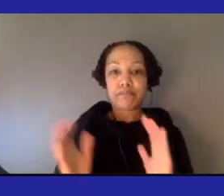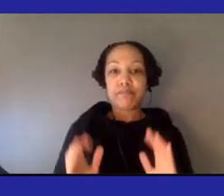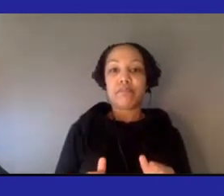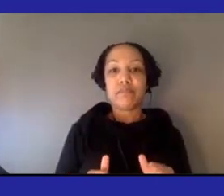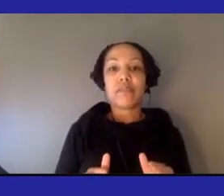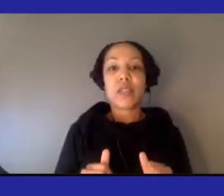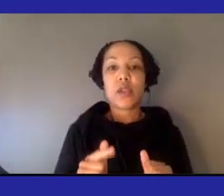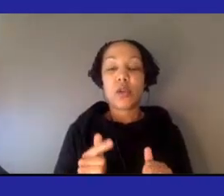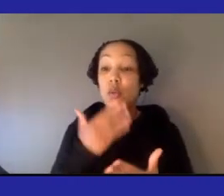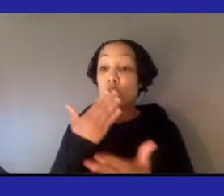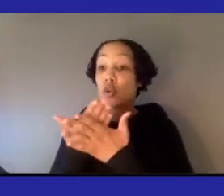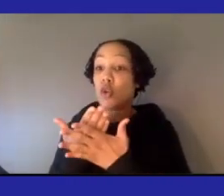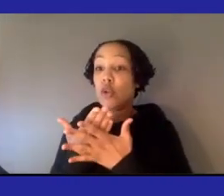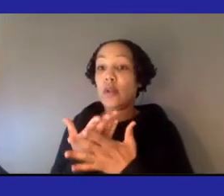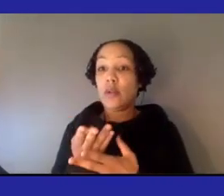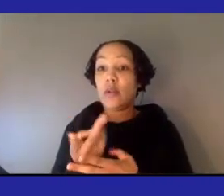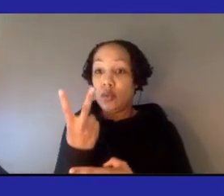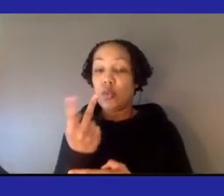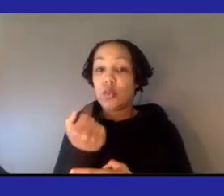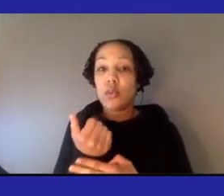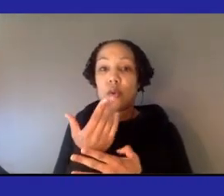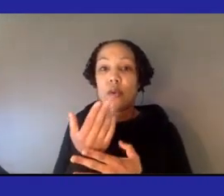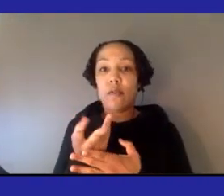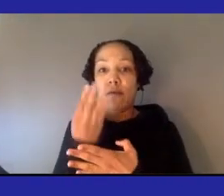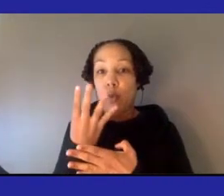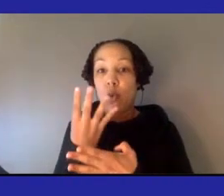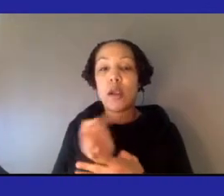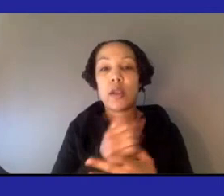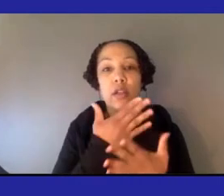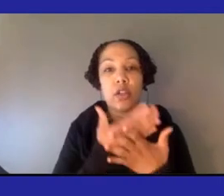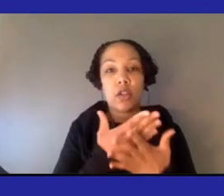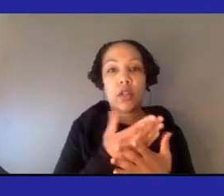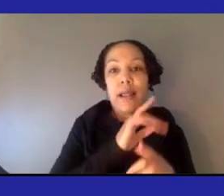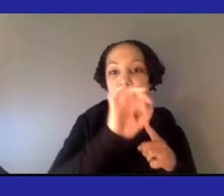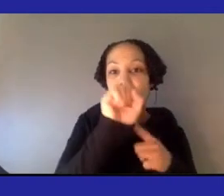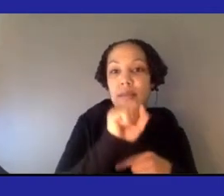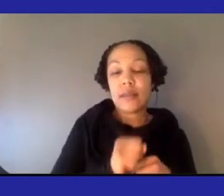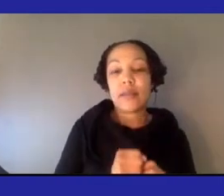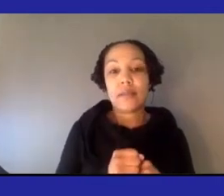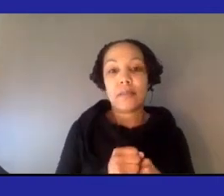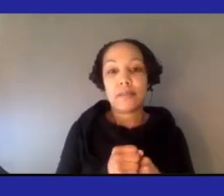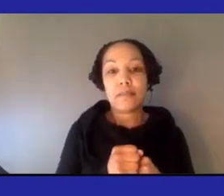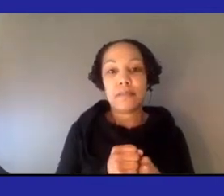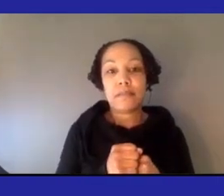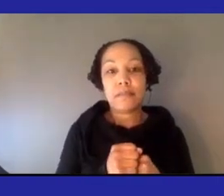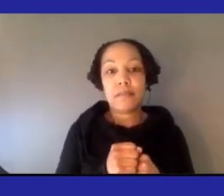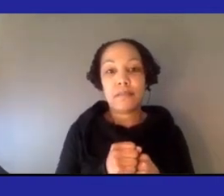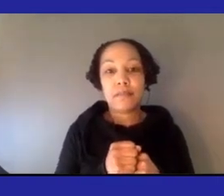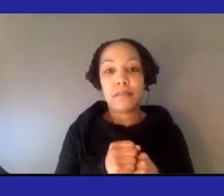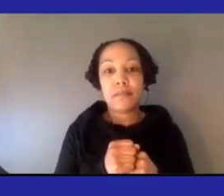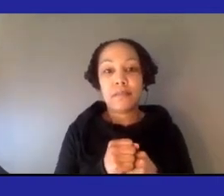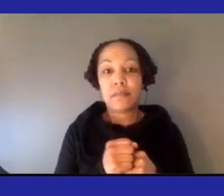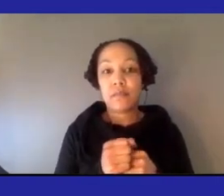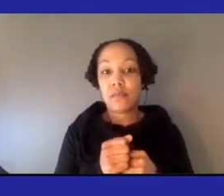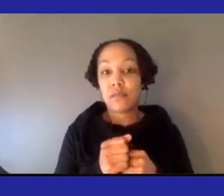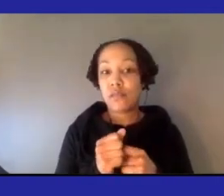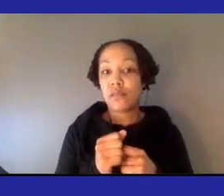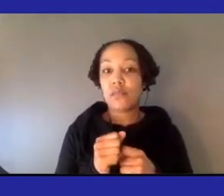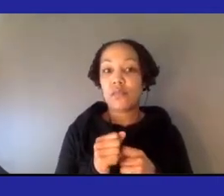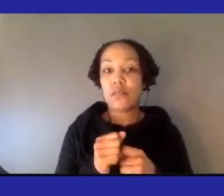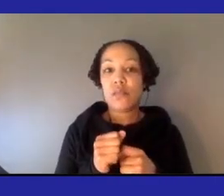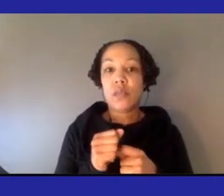As Heba mentioned, the project is expected to take 24 months starting this summer. Gemco has provided